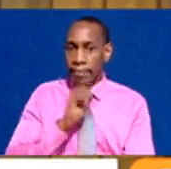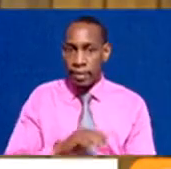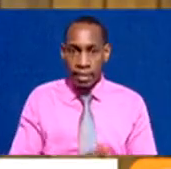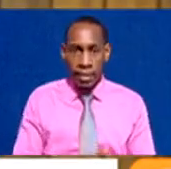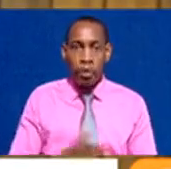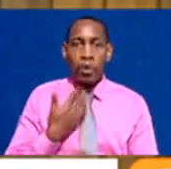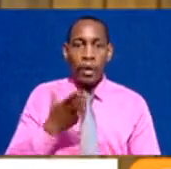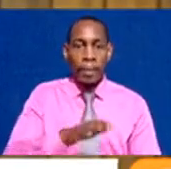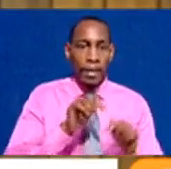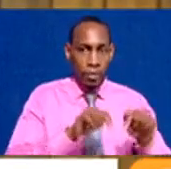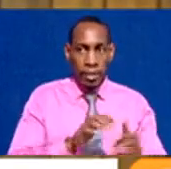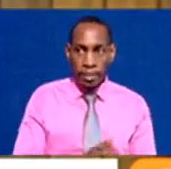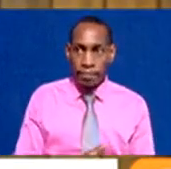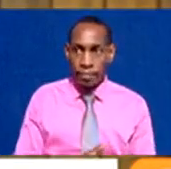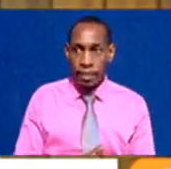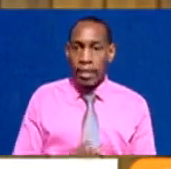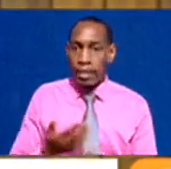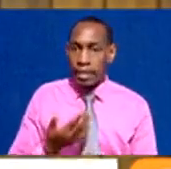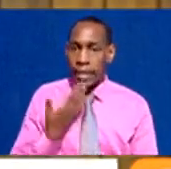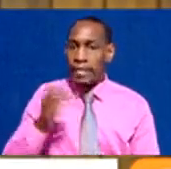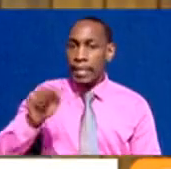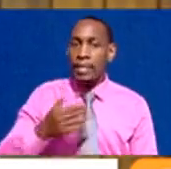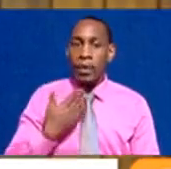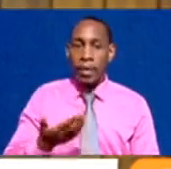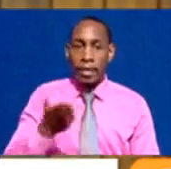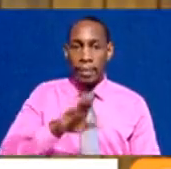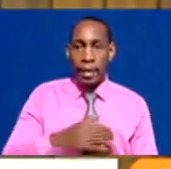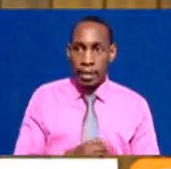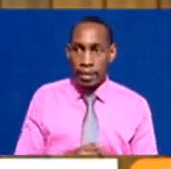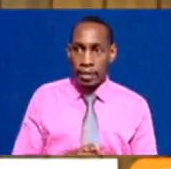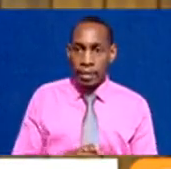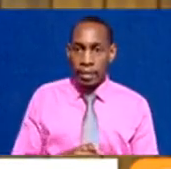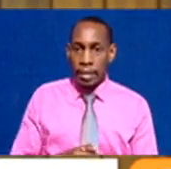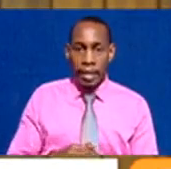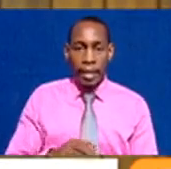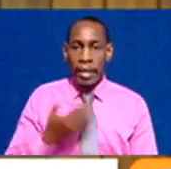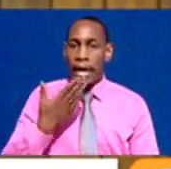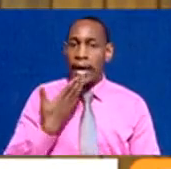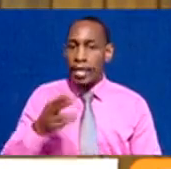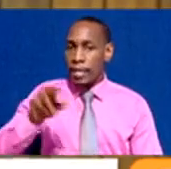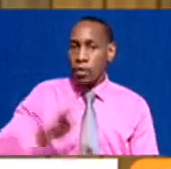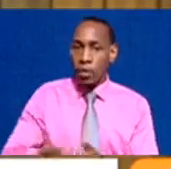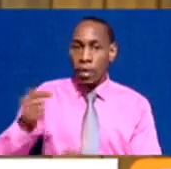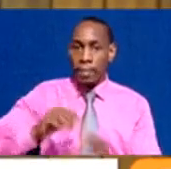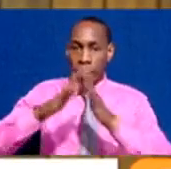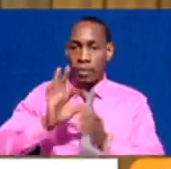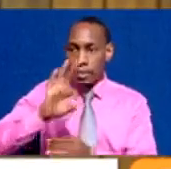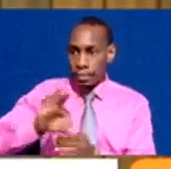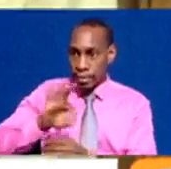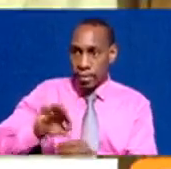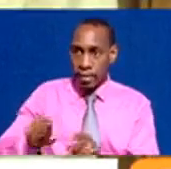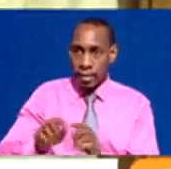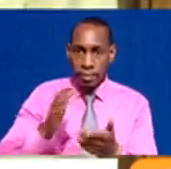to go back today? I said, yes, I want to go back. I just brought this letter. I want to give. No. Come to the house. Have a cup of tea.